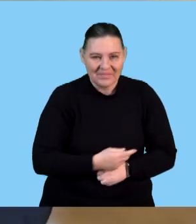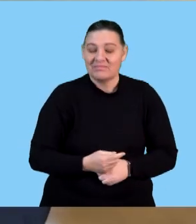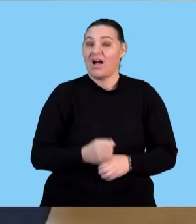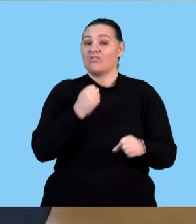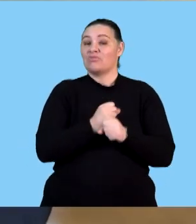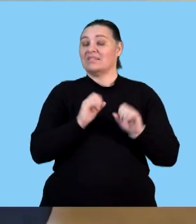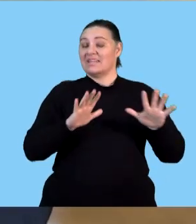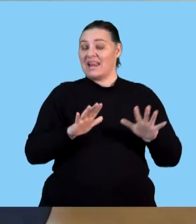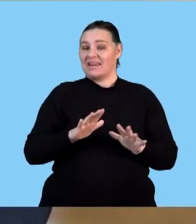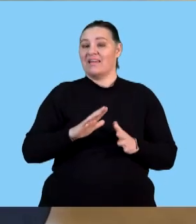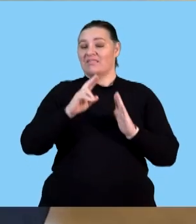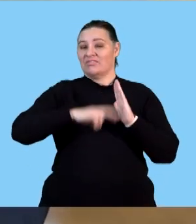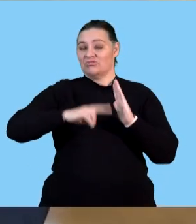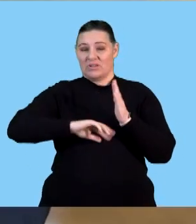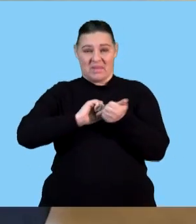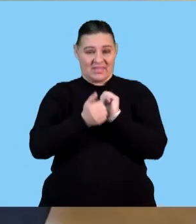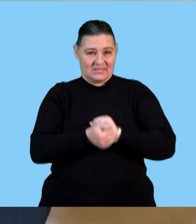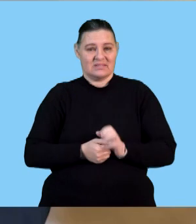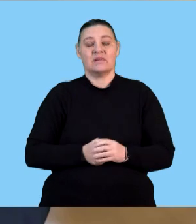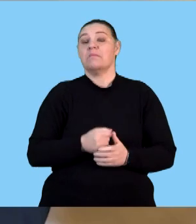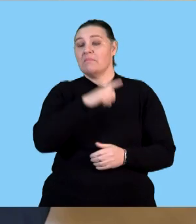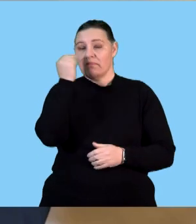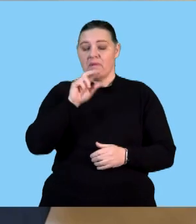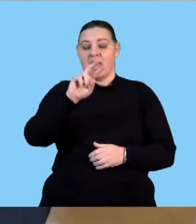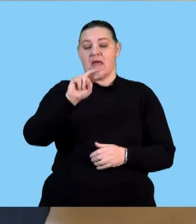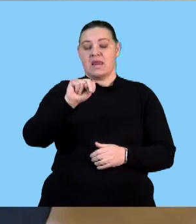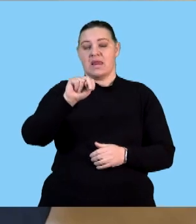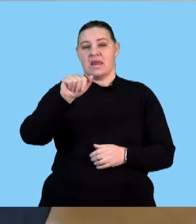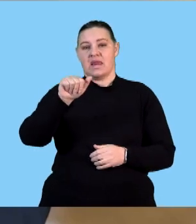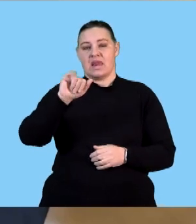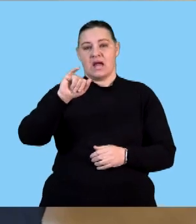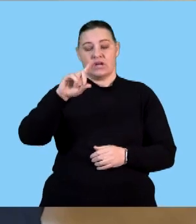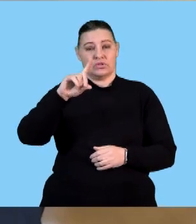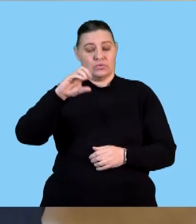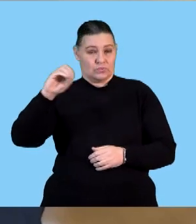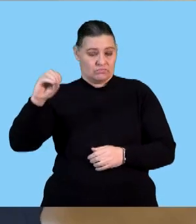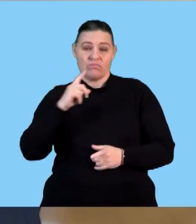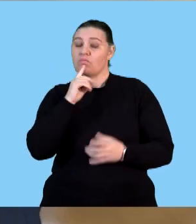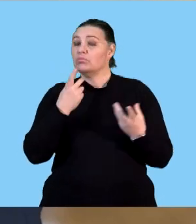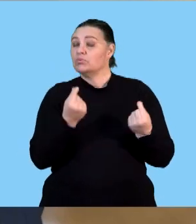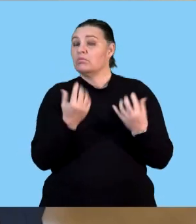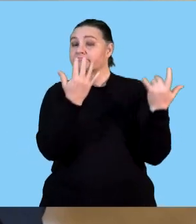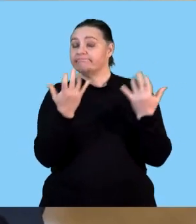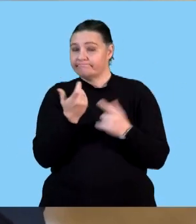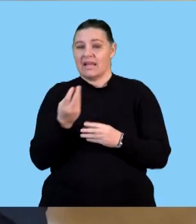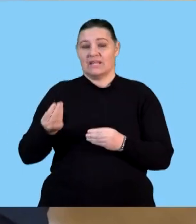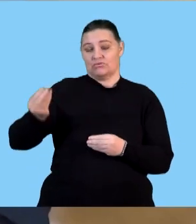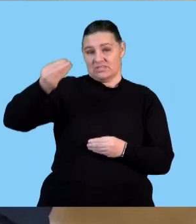everyone. Welcome to Grade 10 Maths Literacy. My name is Sushen Naidu. Today we're doing interest calculations. Let's get started.